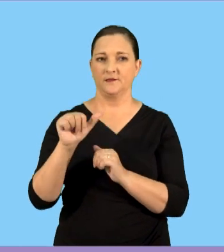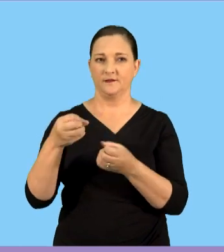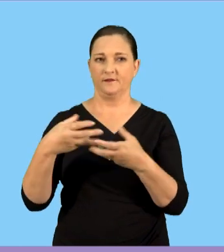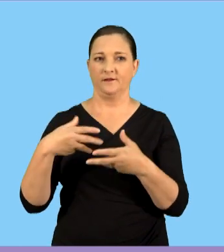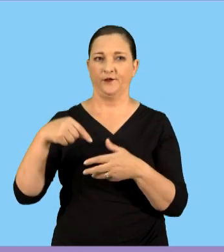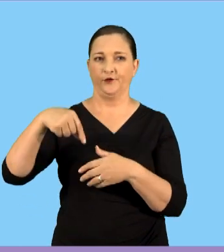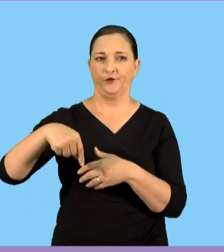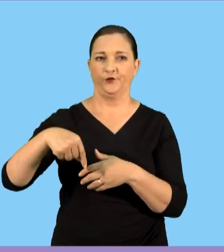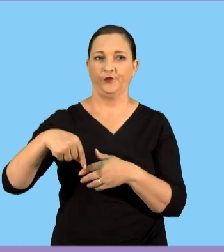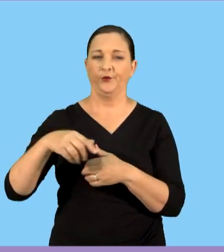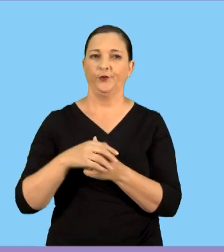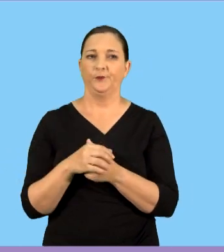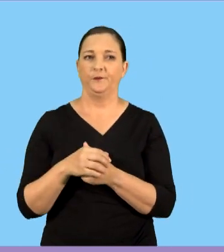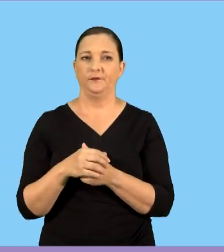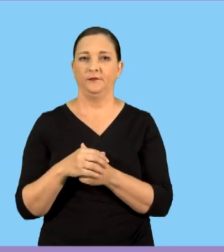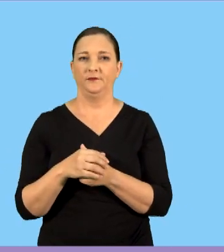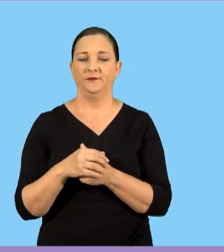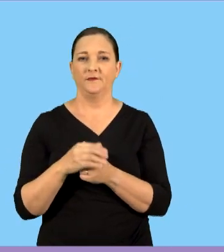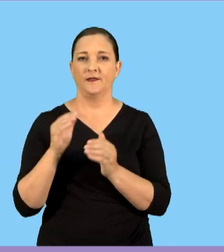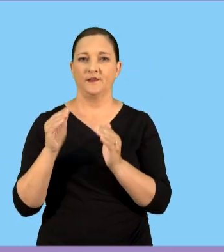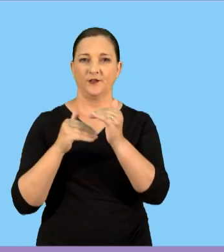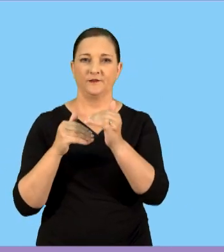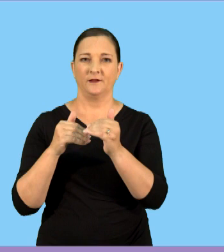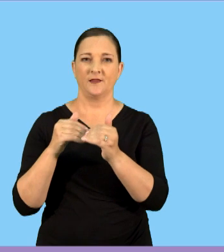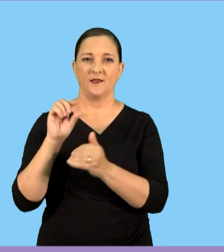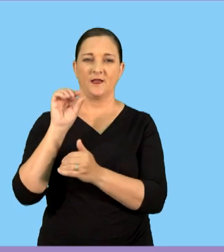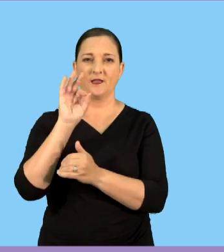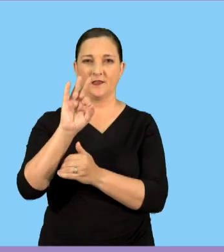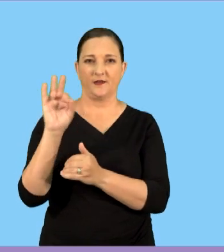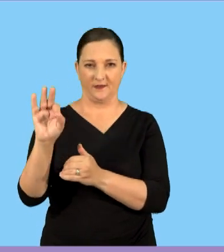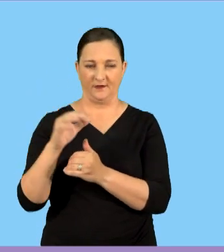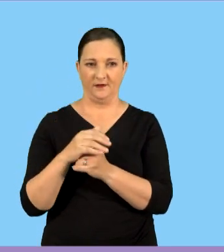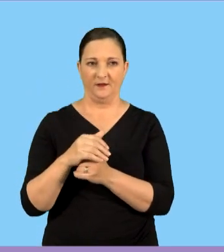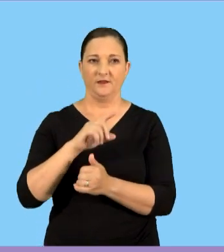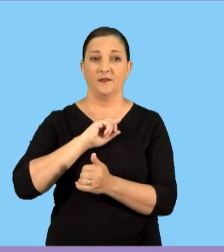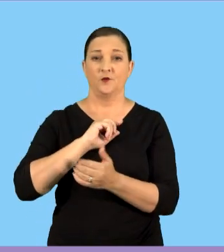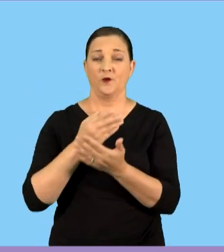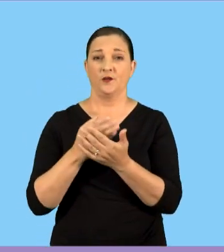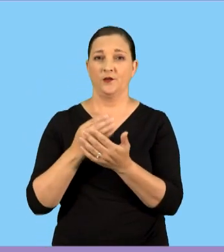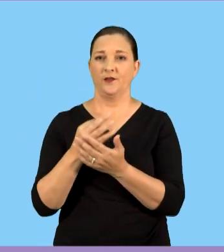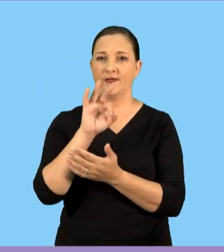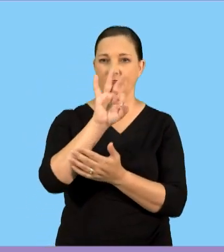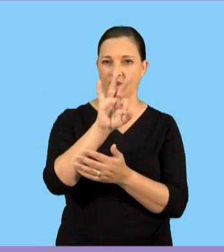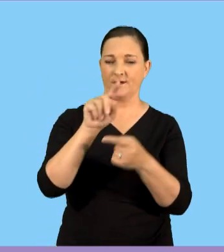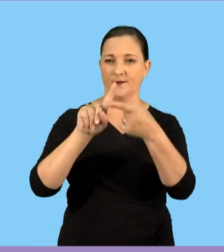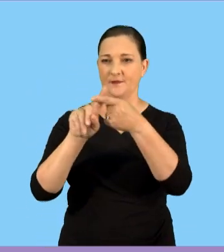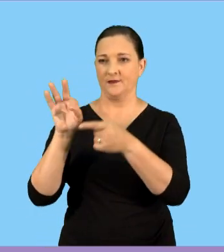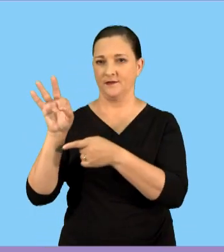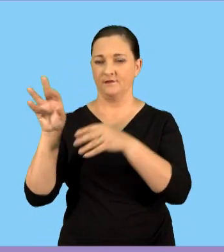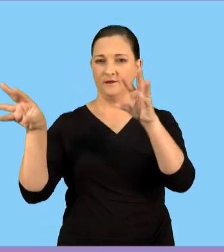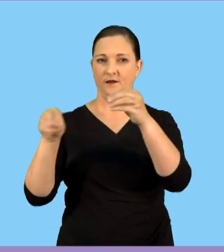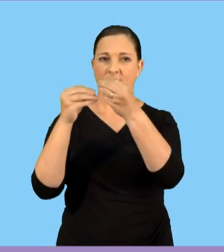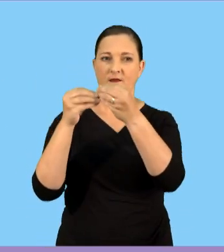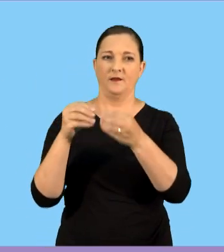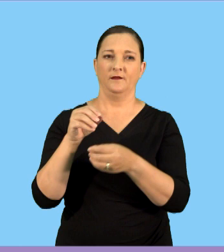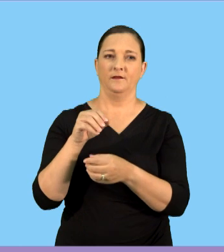have q exponent 3 multiplied by q exponent 3. Same base, we add the exponents, so that is